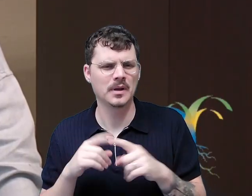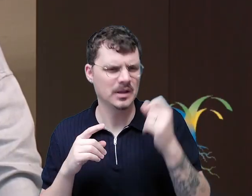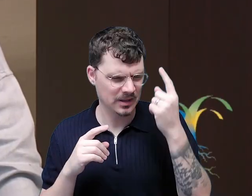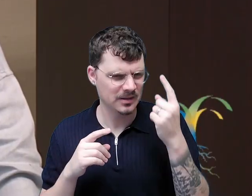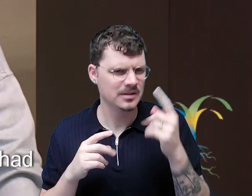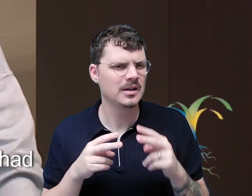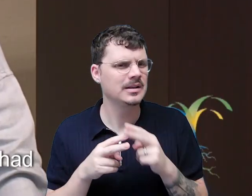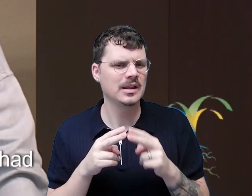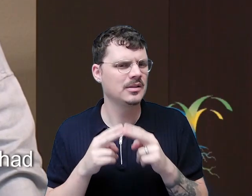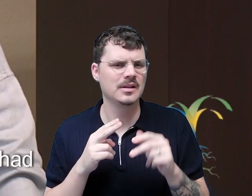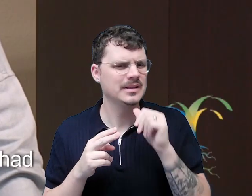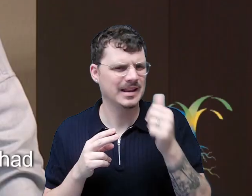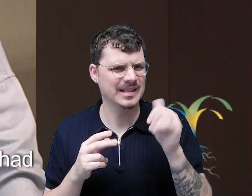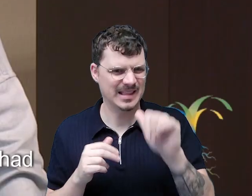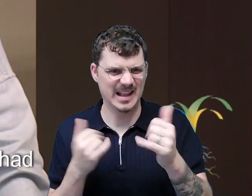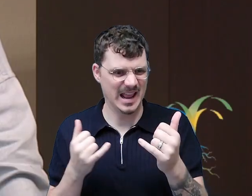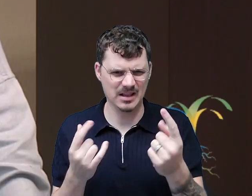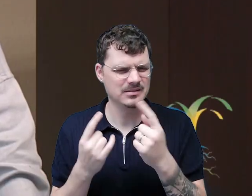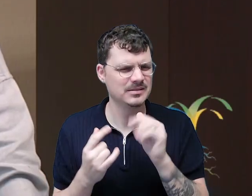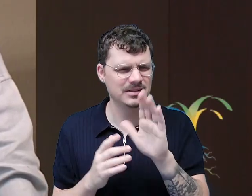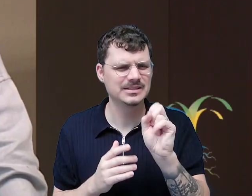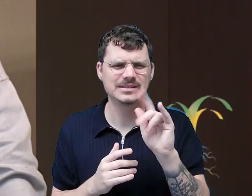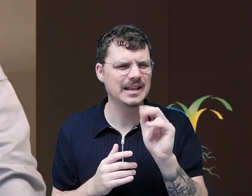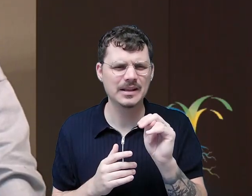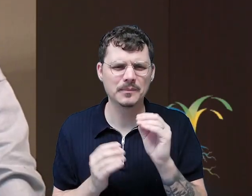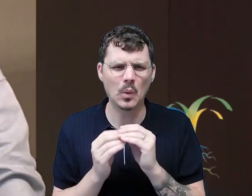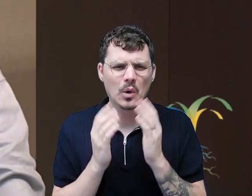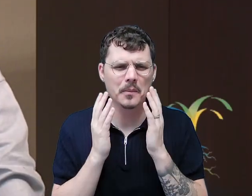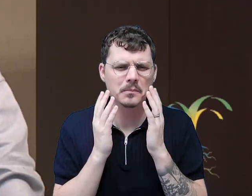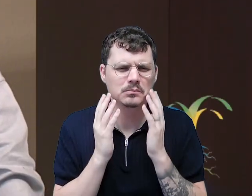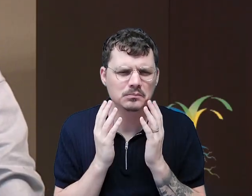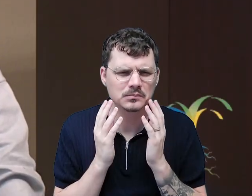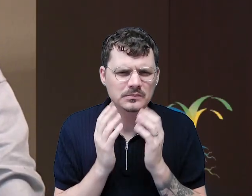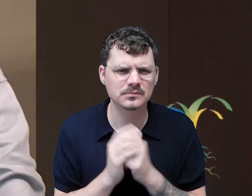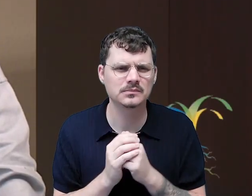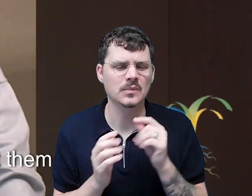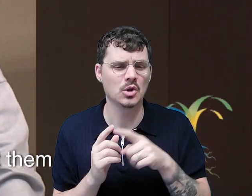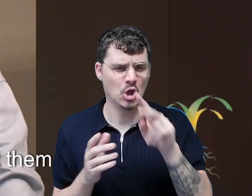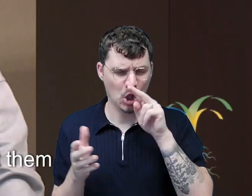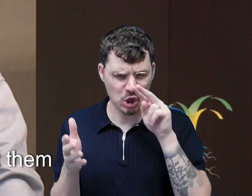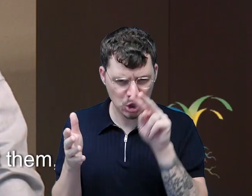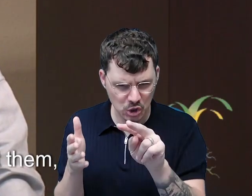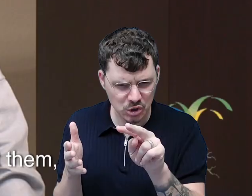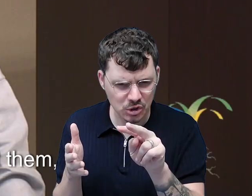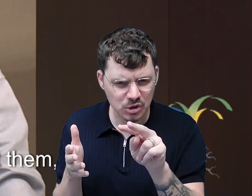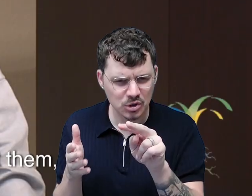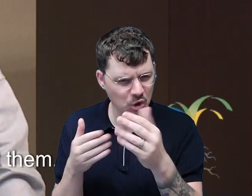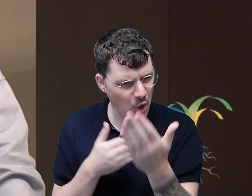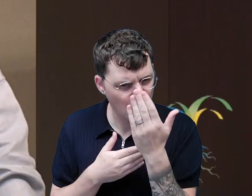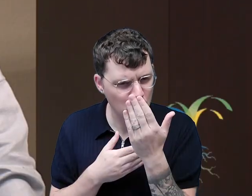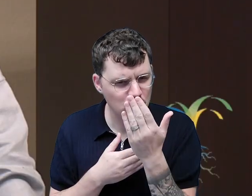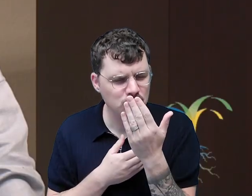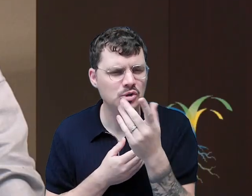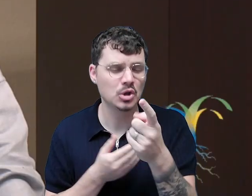usually, but neither one of them had gleaming, glowing skin. And when you look very closely at